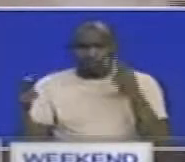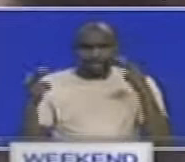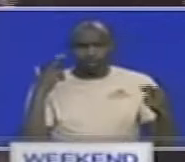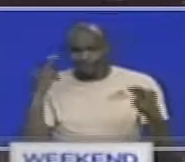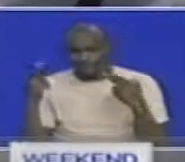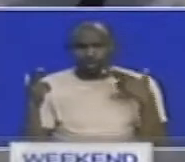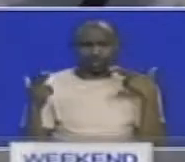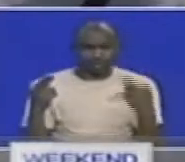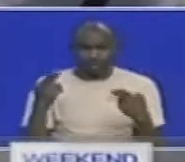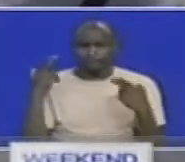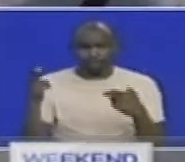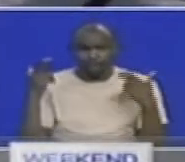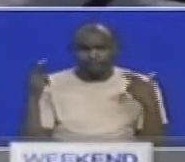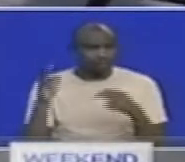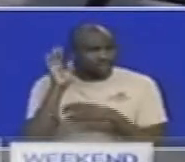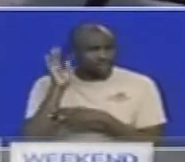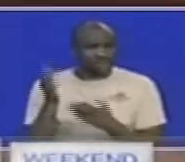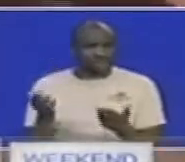pinduki, pinduki, pinduki.